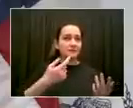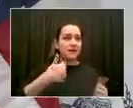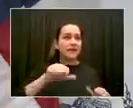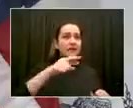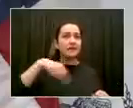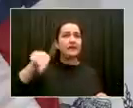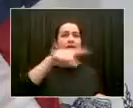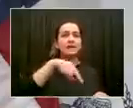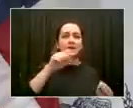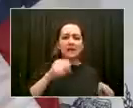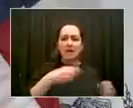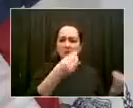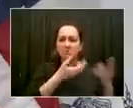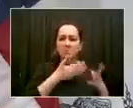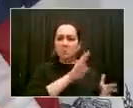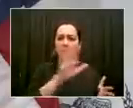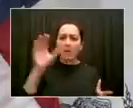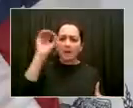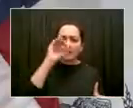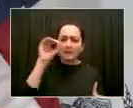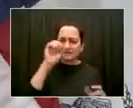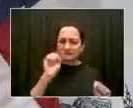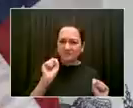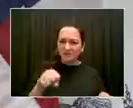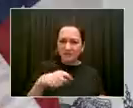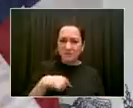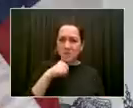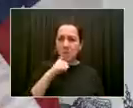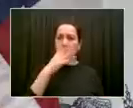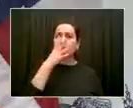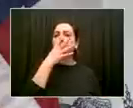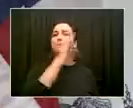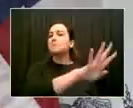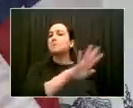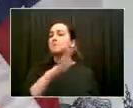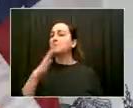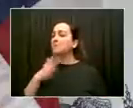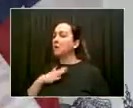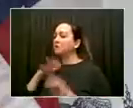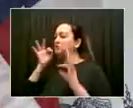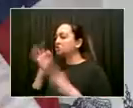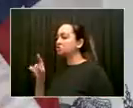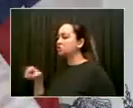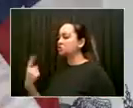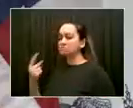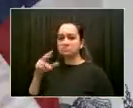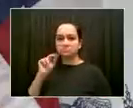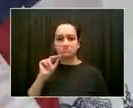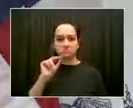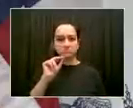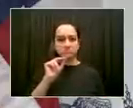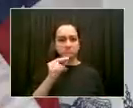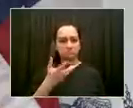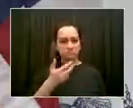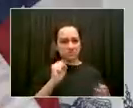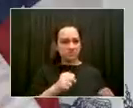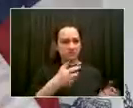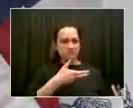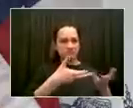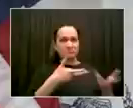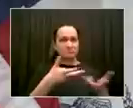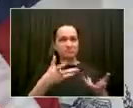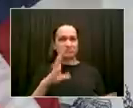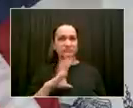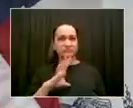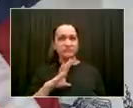how every meeting proceeds. And then I challenge to see if I think it's the right idea, and I